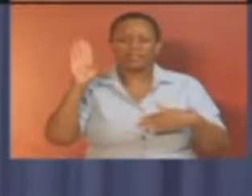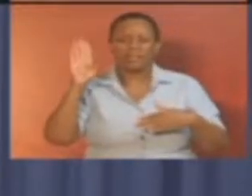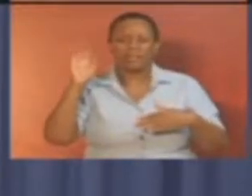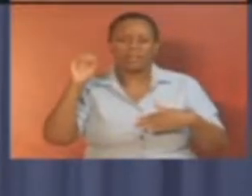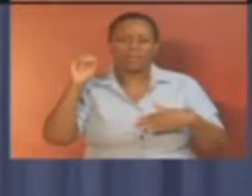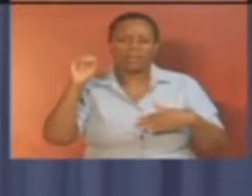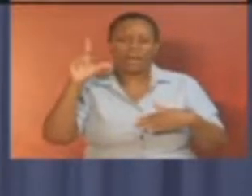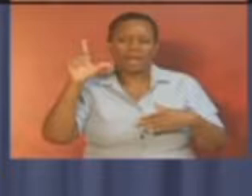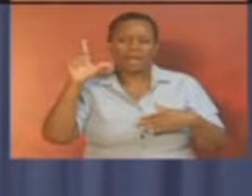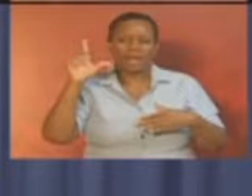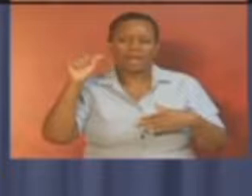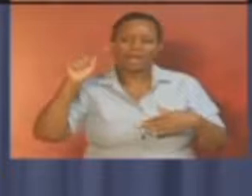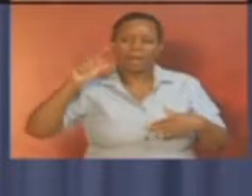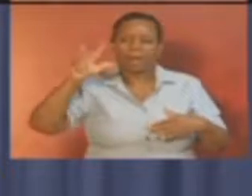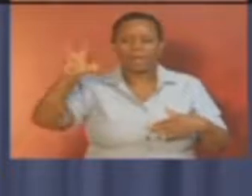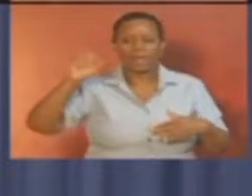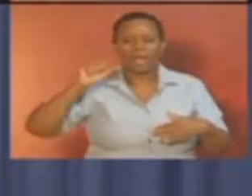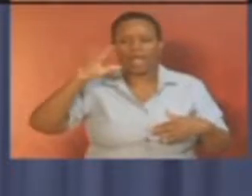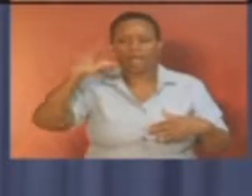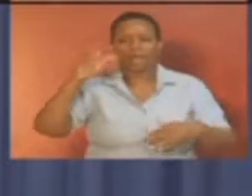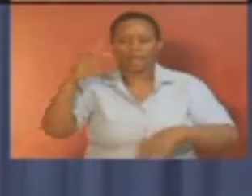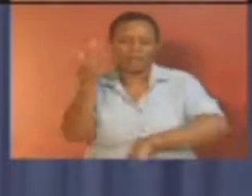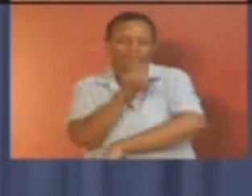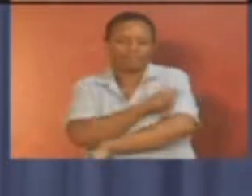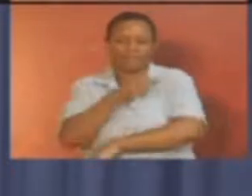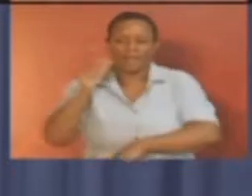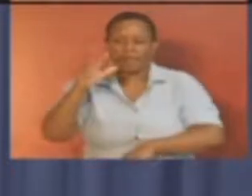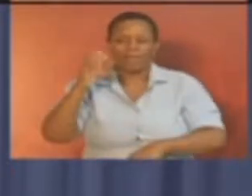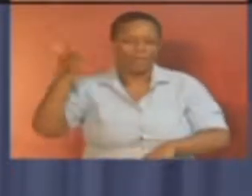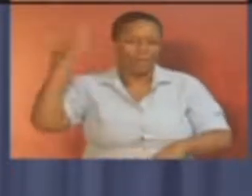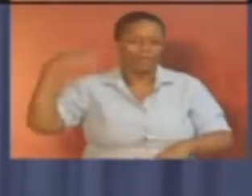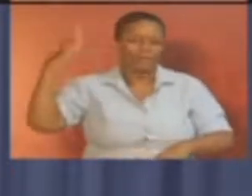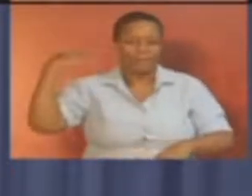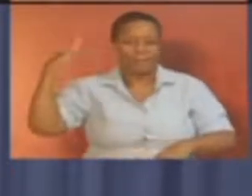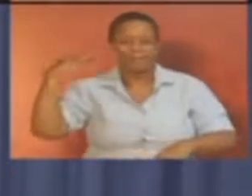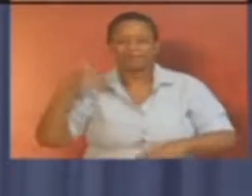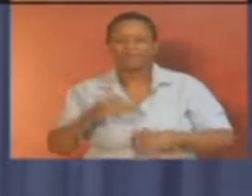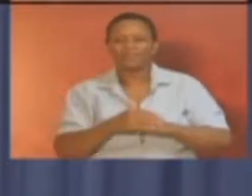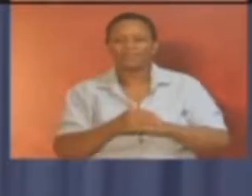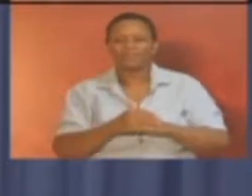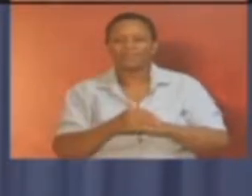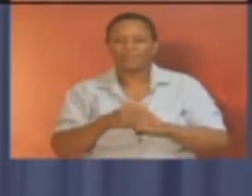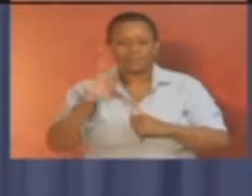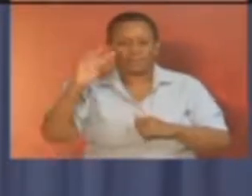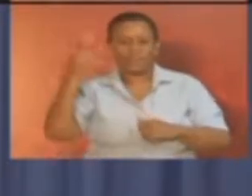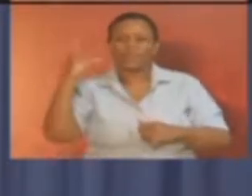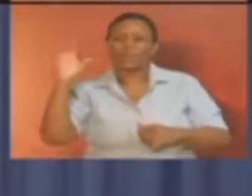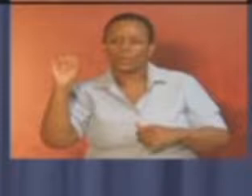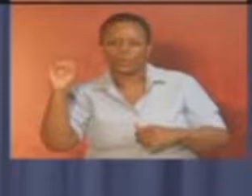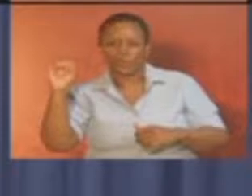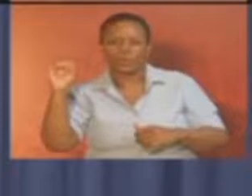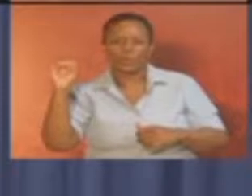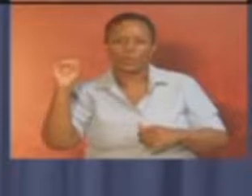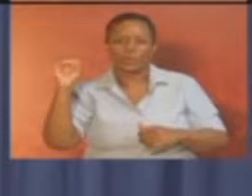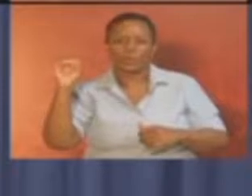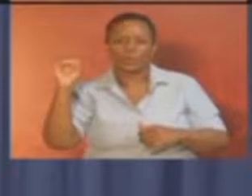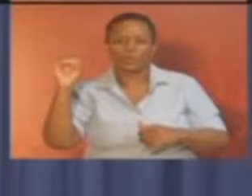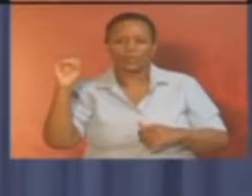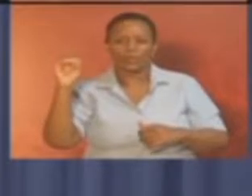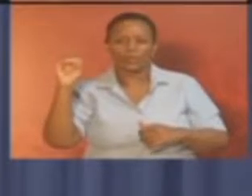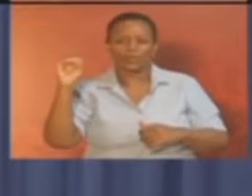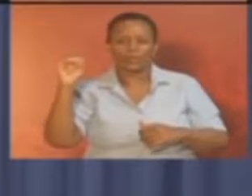of the Ebola pandemic that people were surviving. So WHO granted EUL, or what is